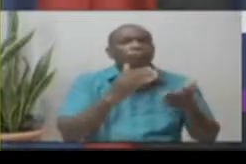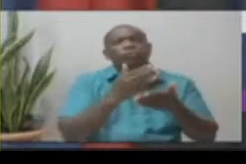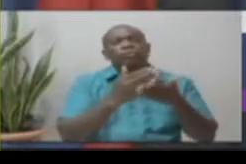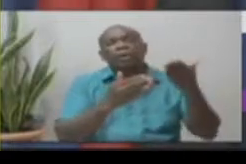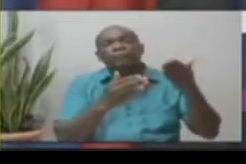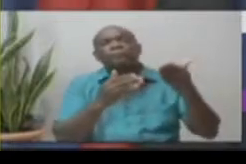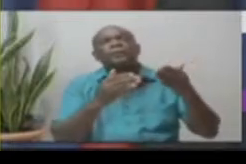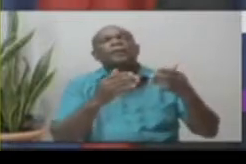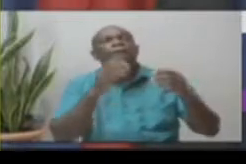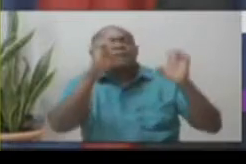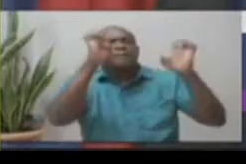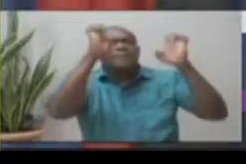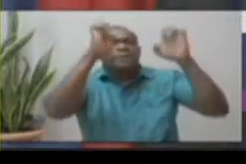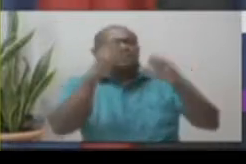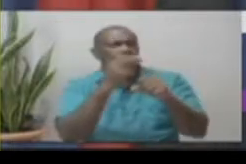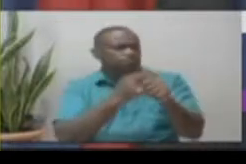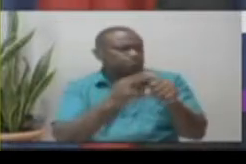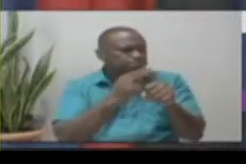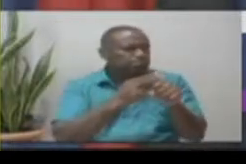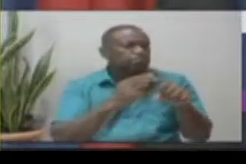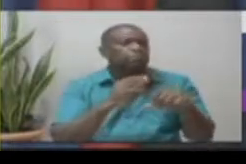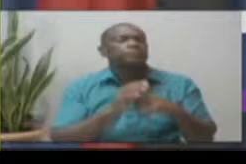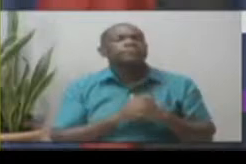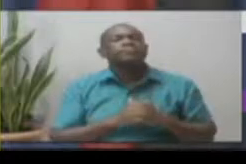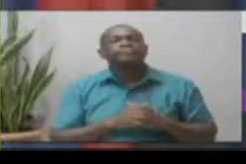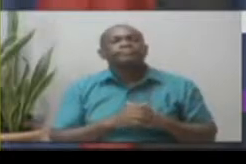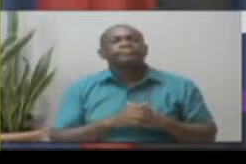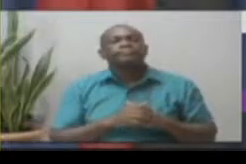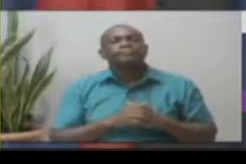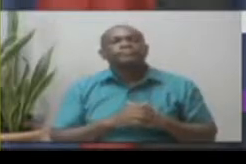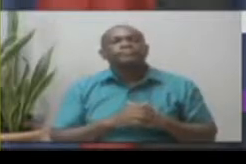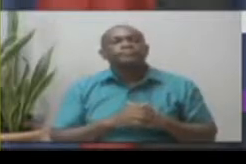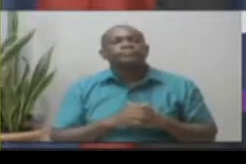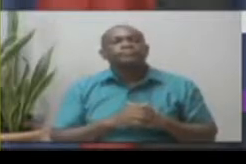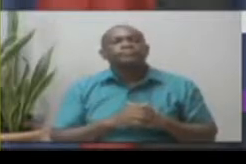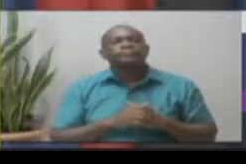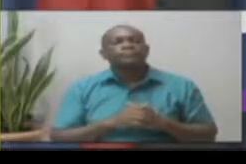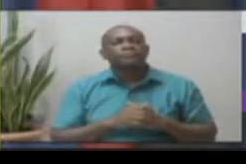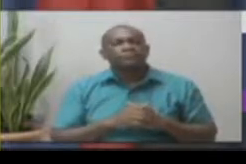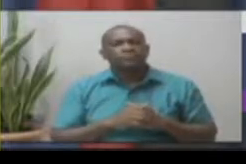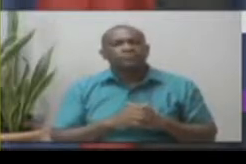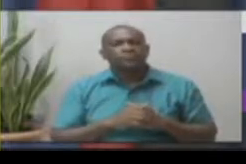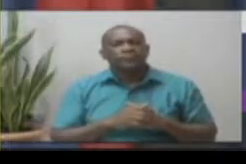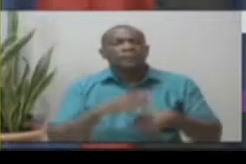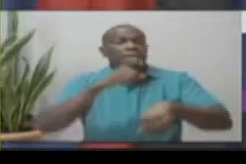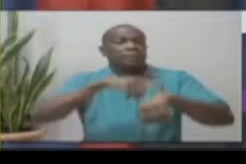So by the time we got to March,